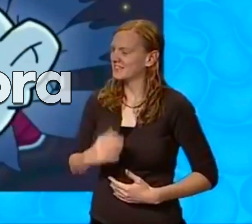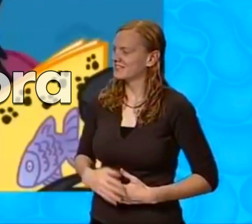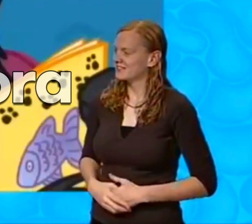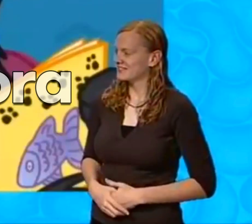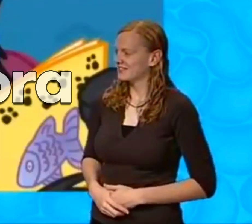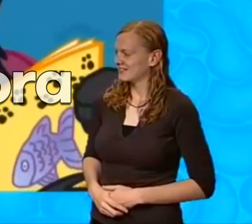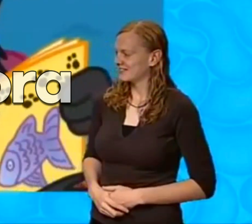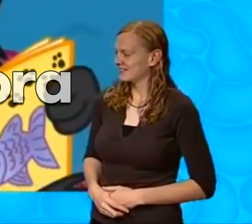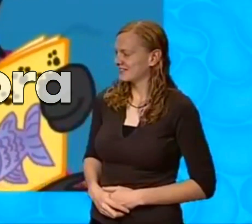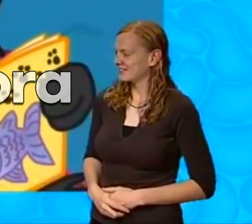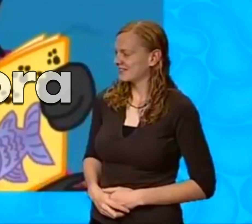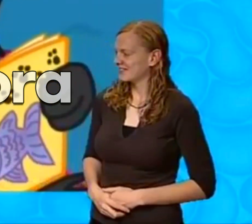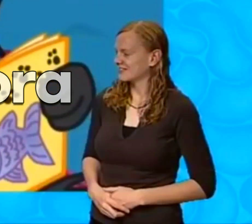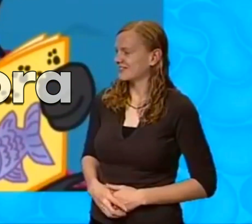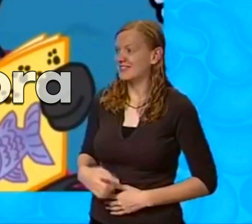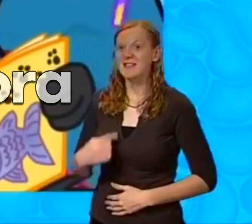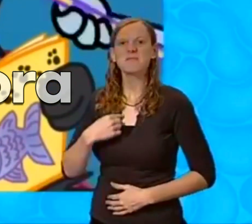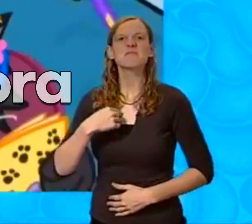Smog.